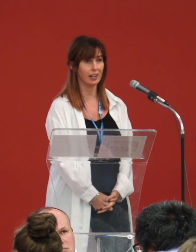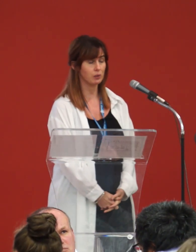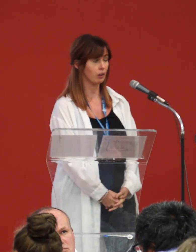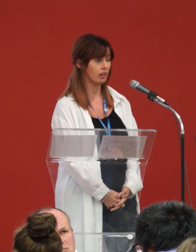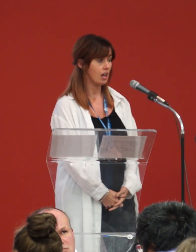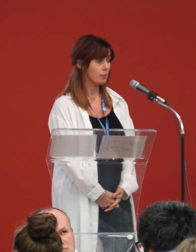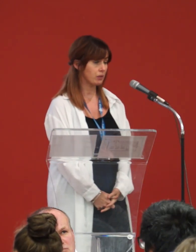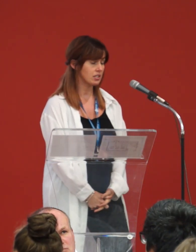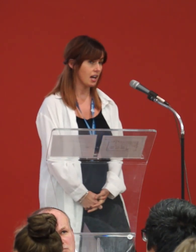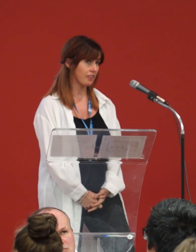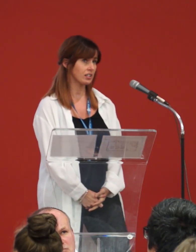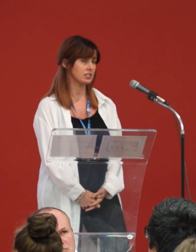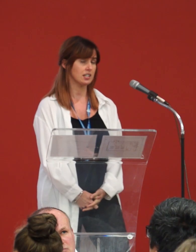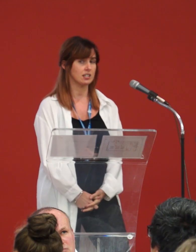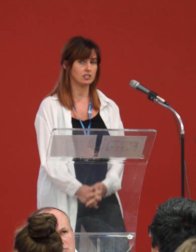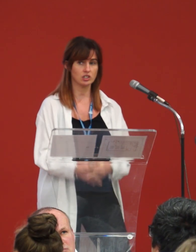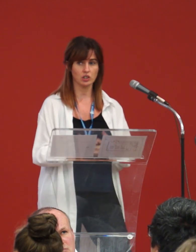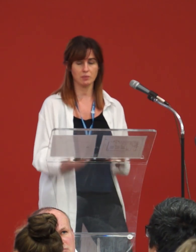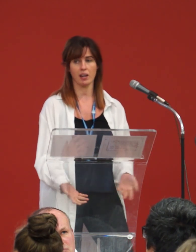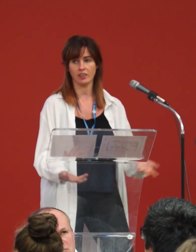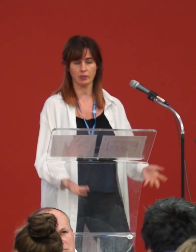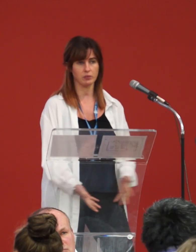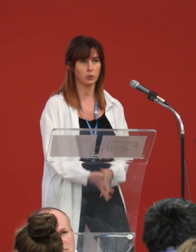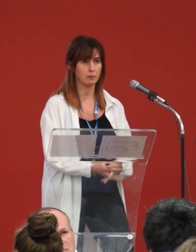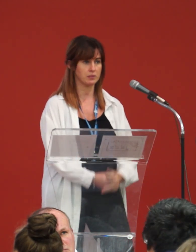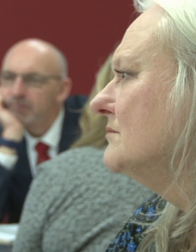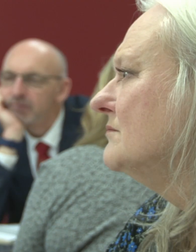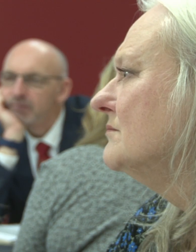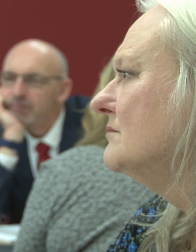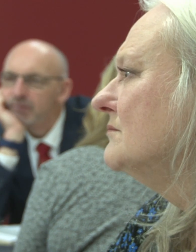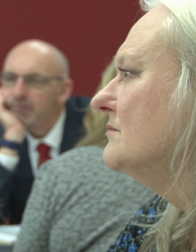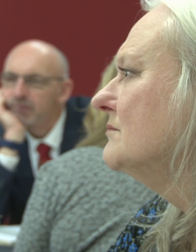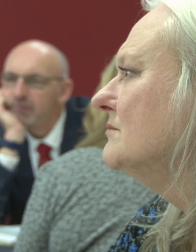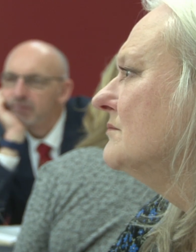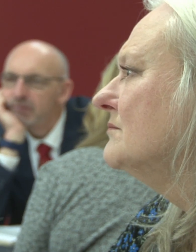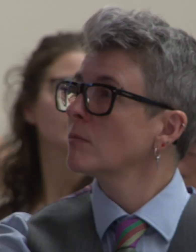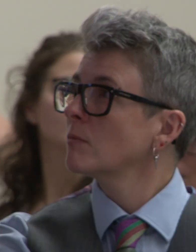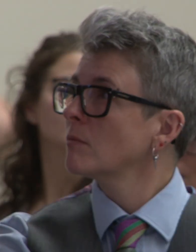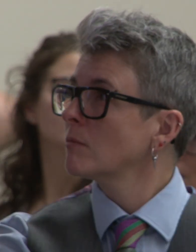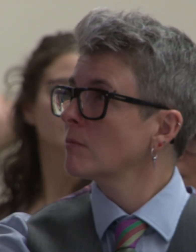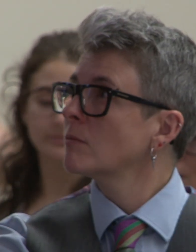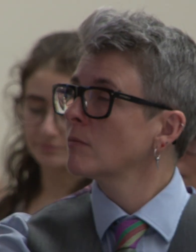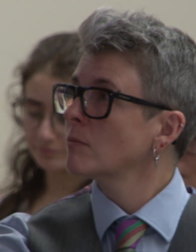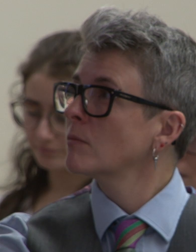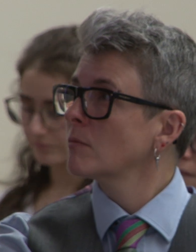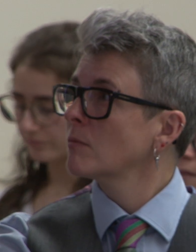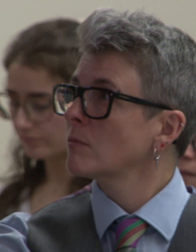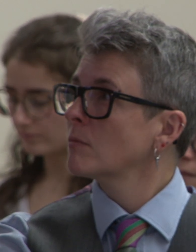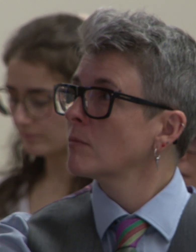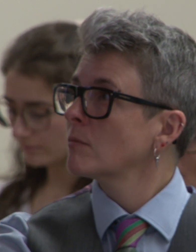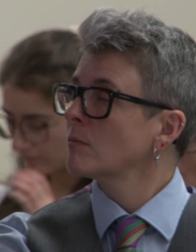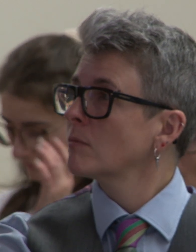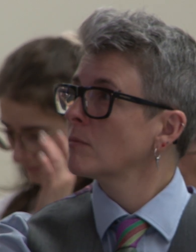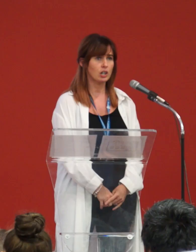everybody would like one. But I think to discuss the benefits that we've talked about today, so it's important that they are completed by the people who know them